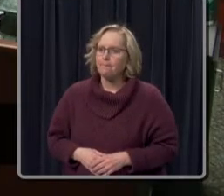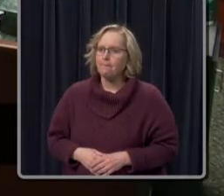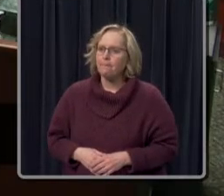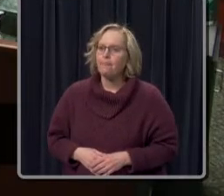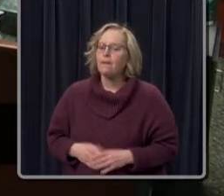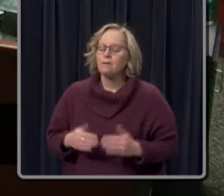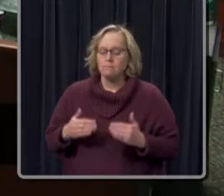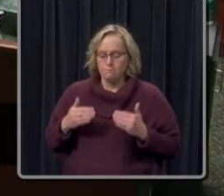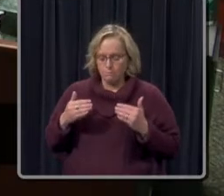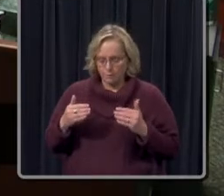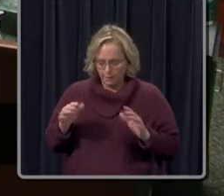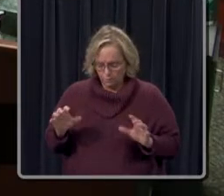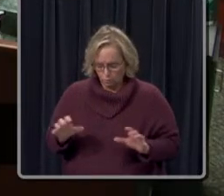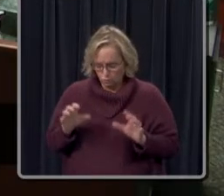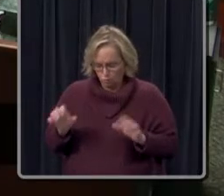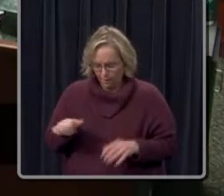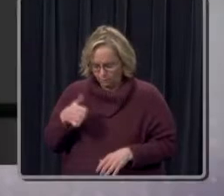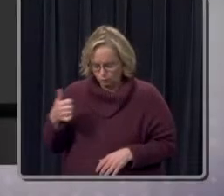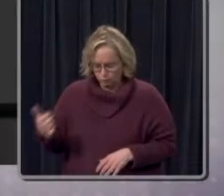Moving on to action other.